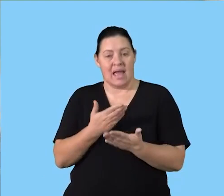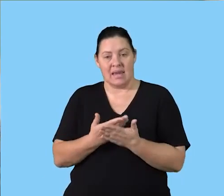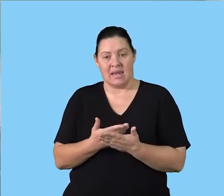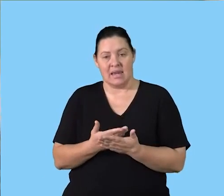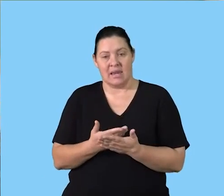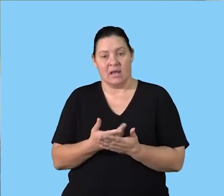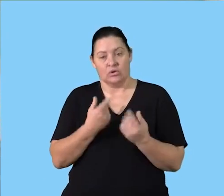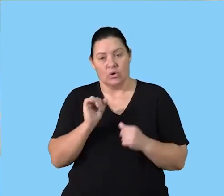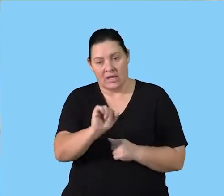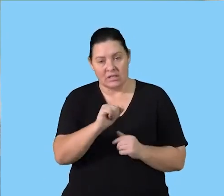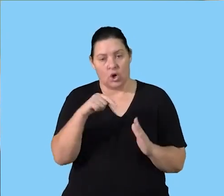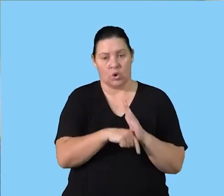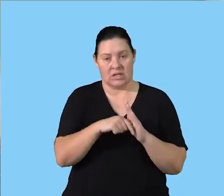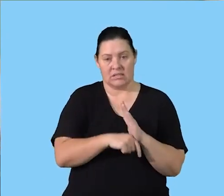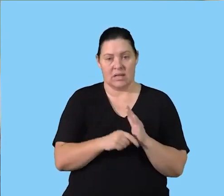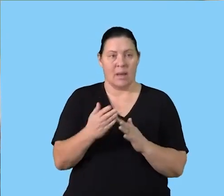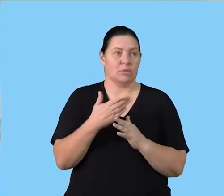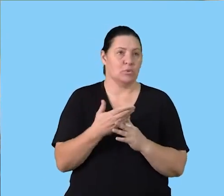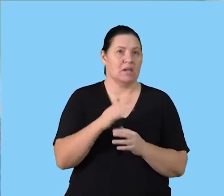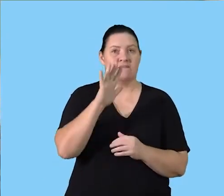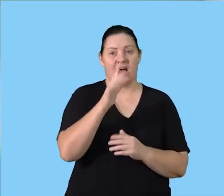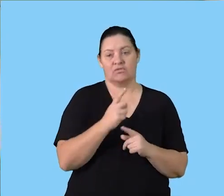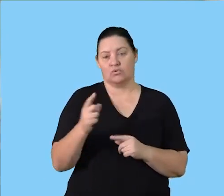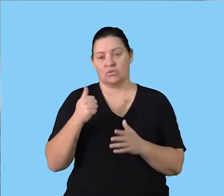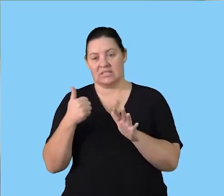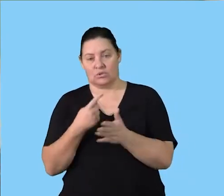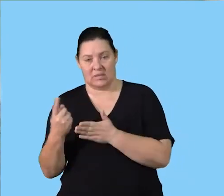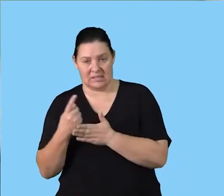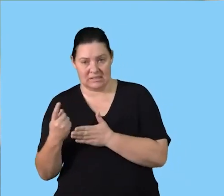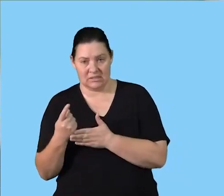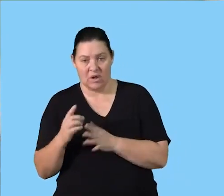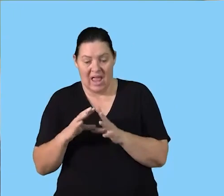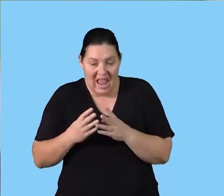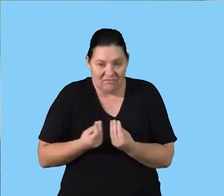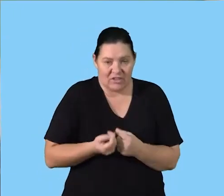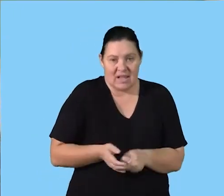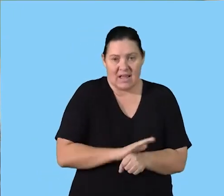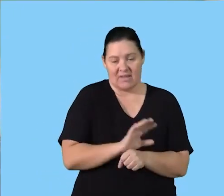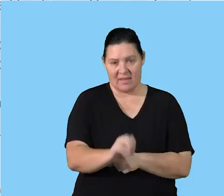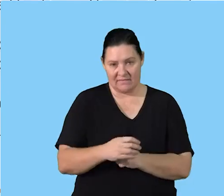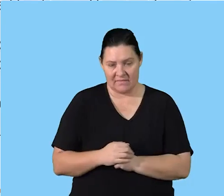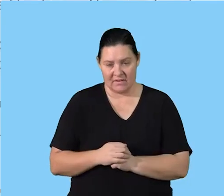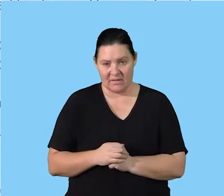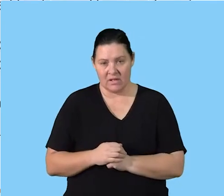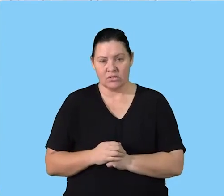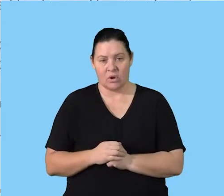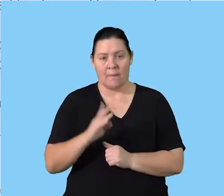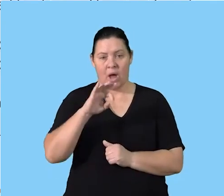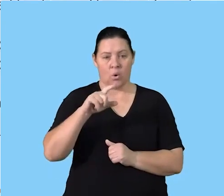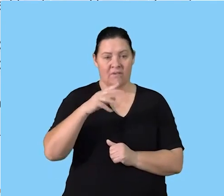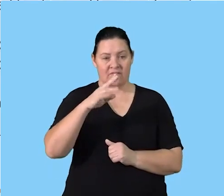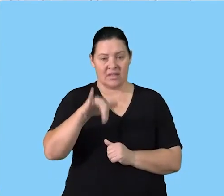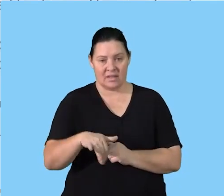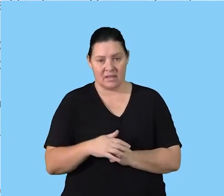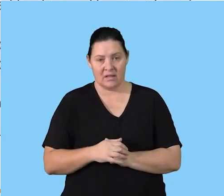content between 5 and 6 weeks so that everything is covered. In terms of the biographies of Joseph and